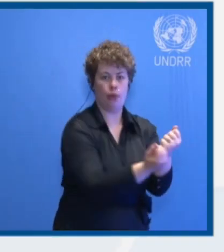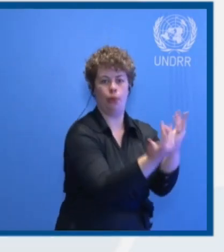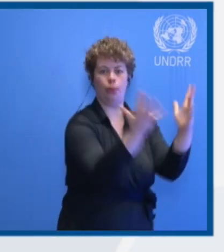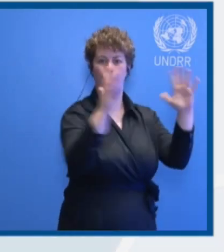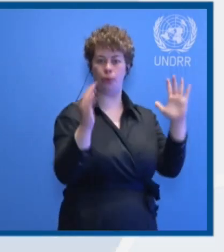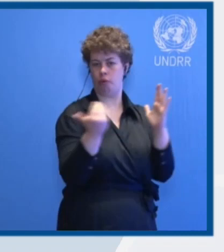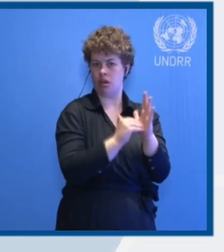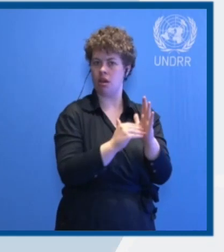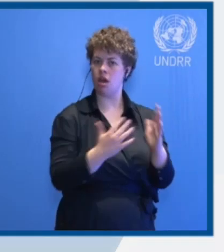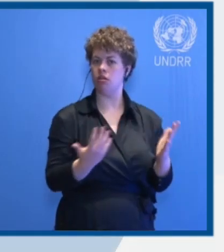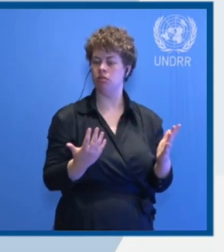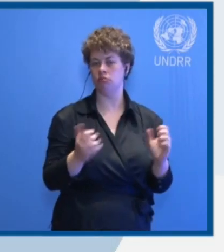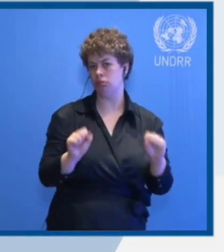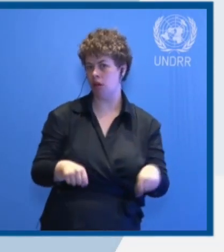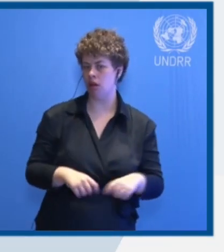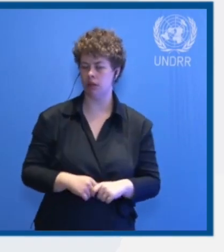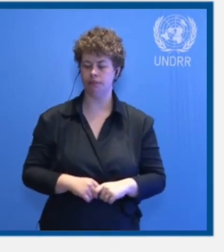Thank you very much for that.